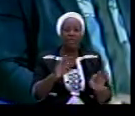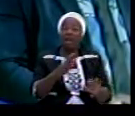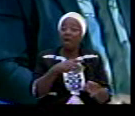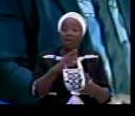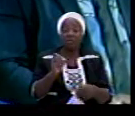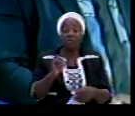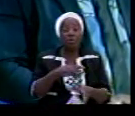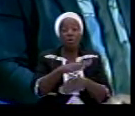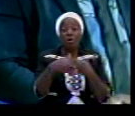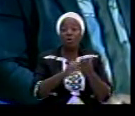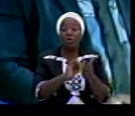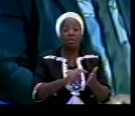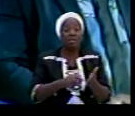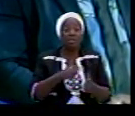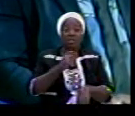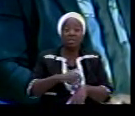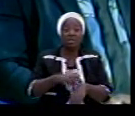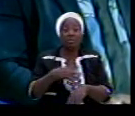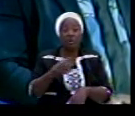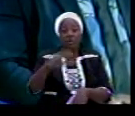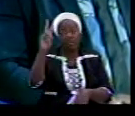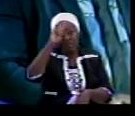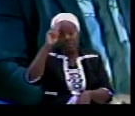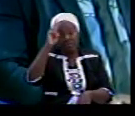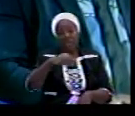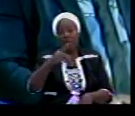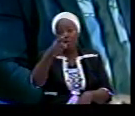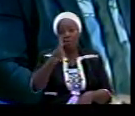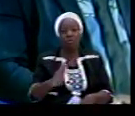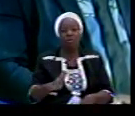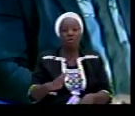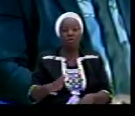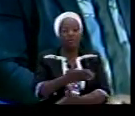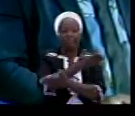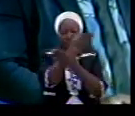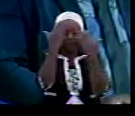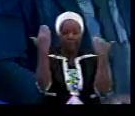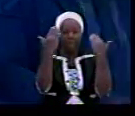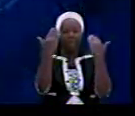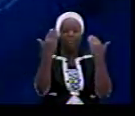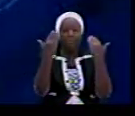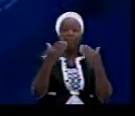time of ignorance, God winked that. But now